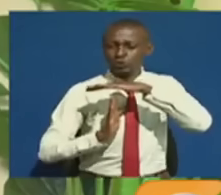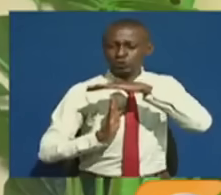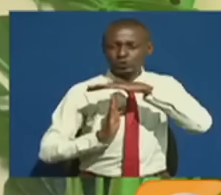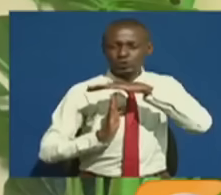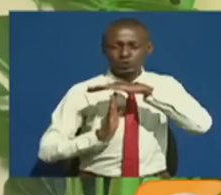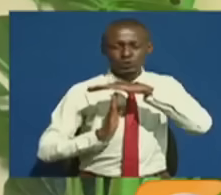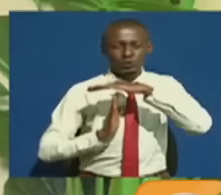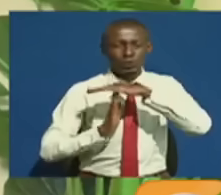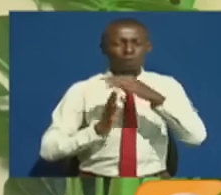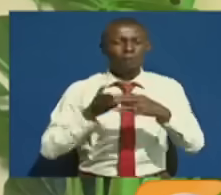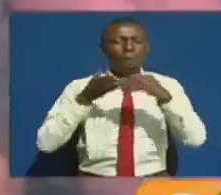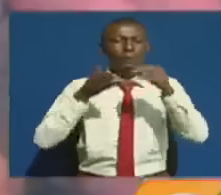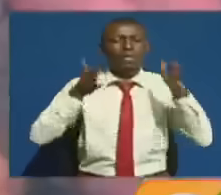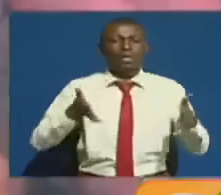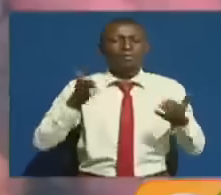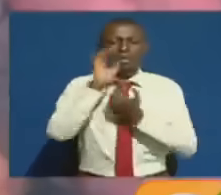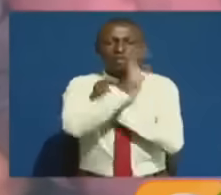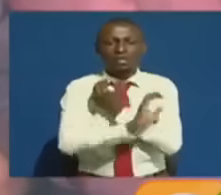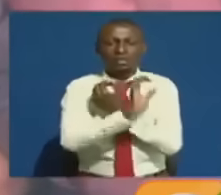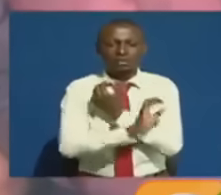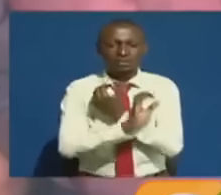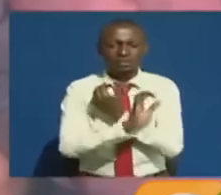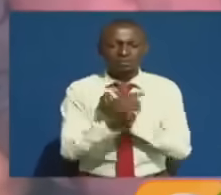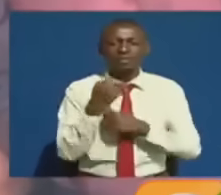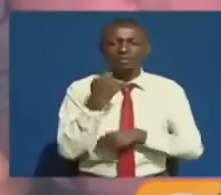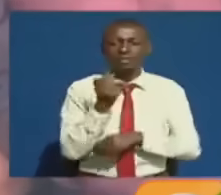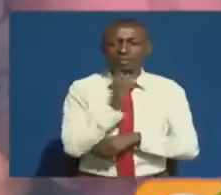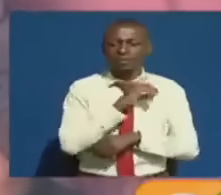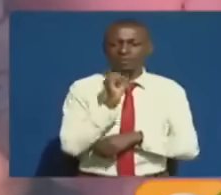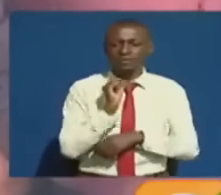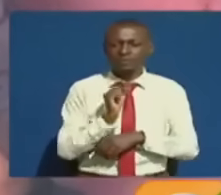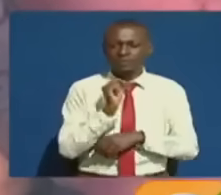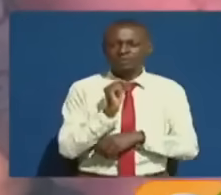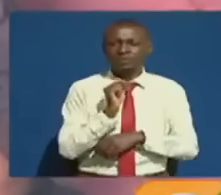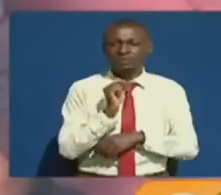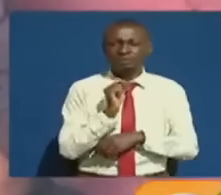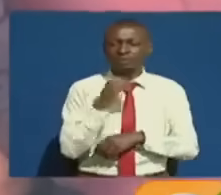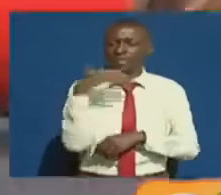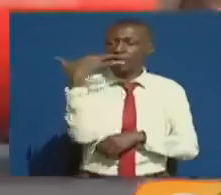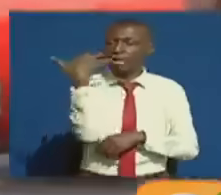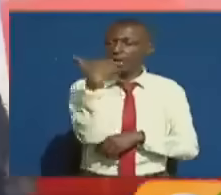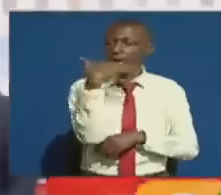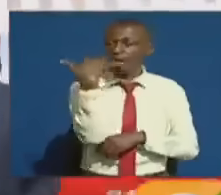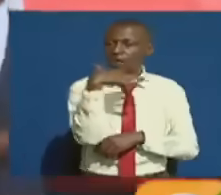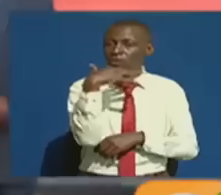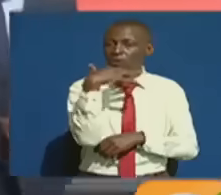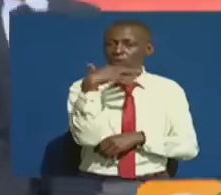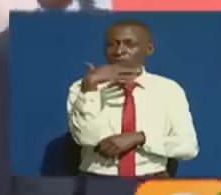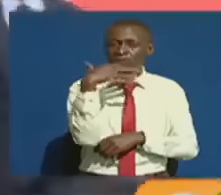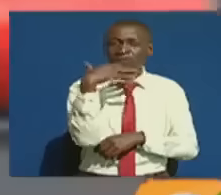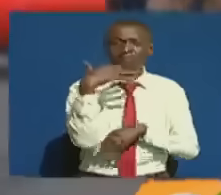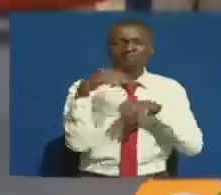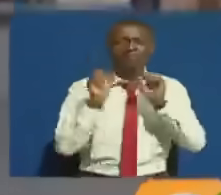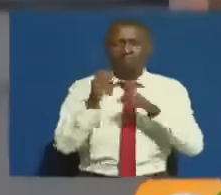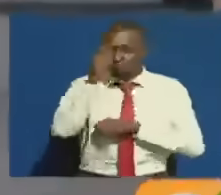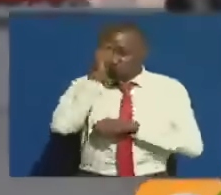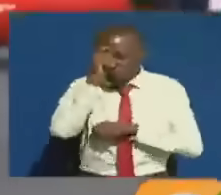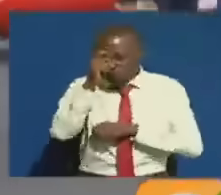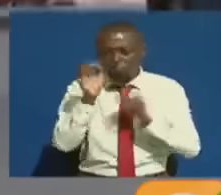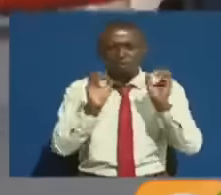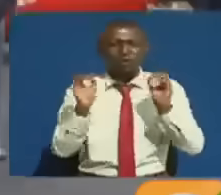the second in command in this country. Kulingana na kiranja huyu wa wengi bungeni, Gachagua amepuuza wadhifa wa rais kwa kuendeleza semi